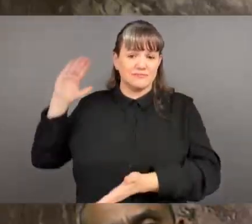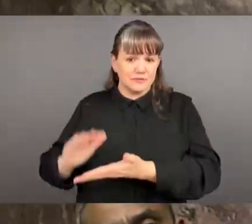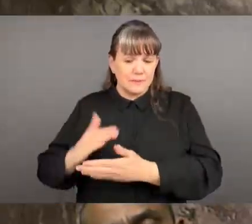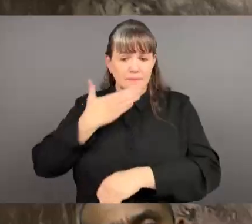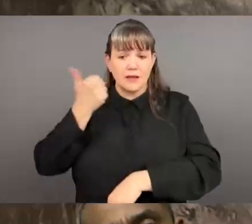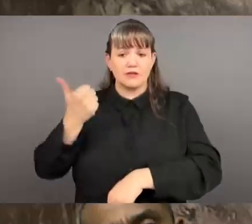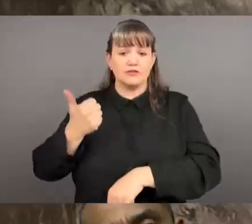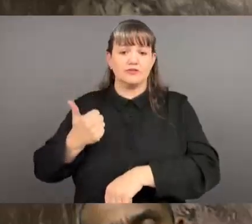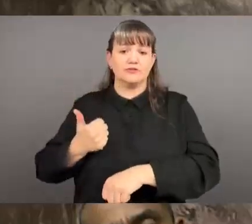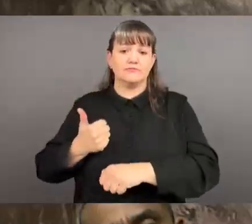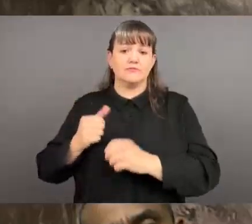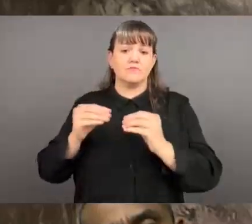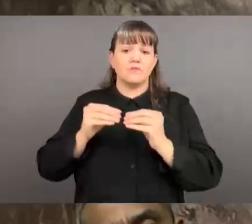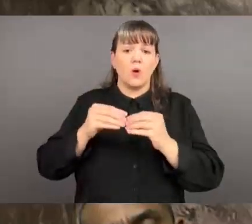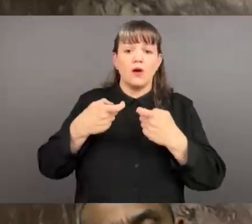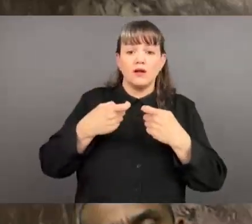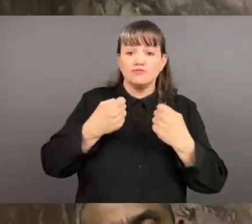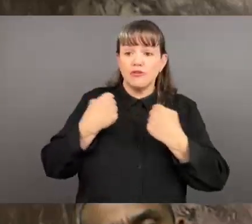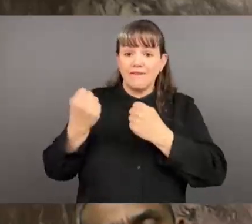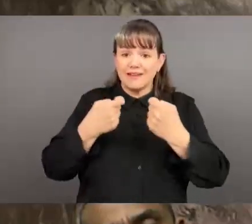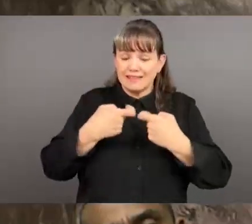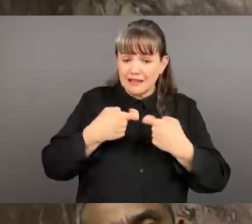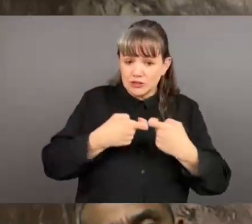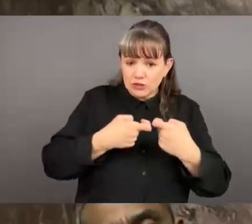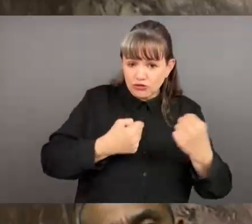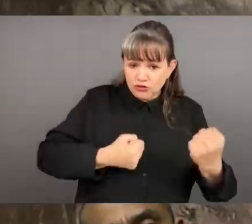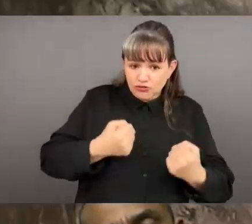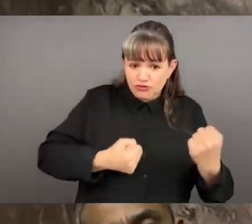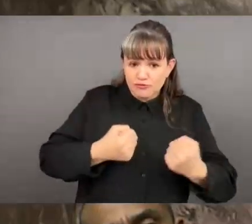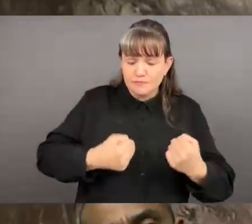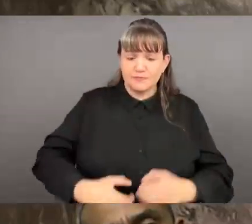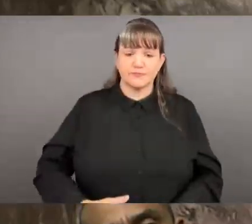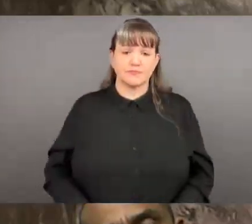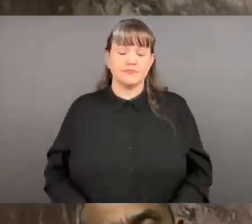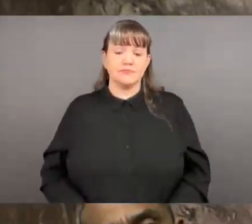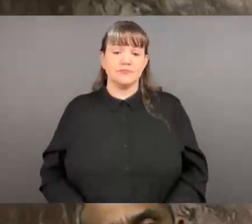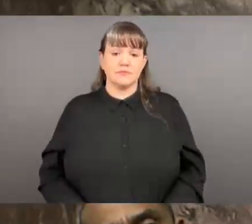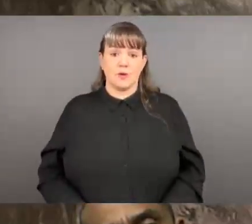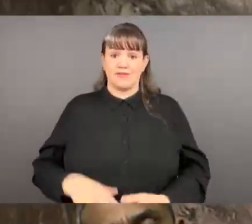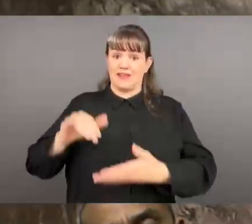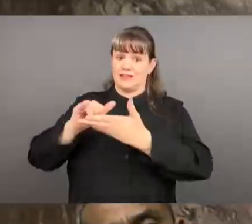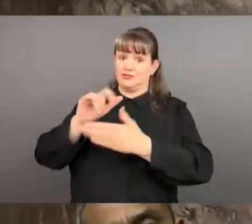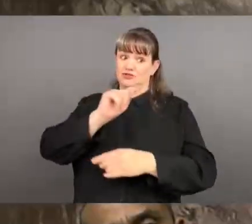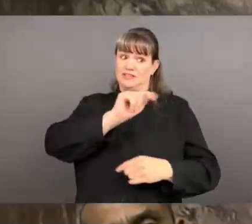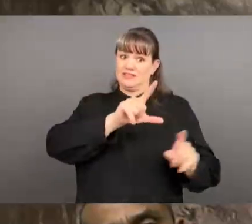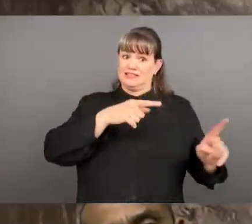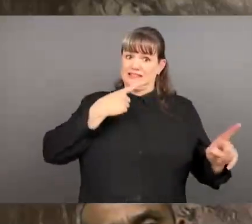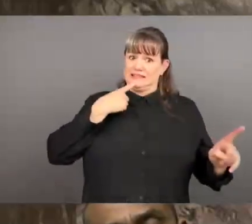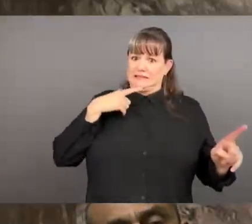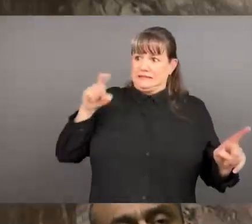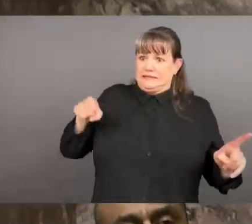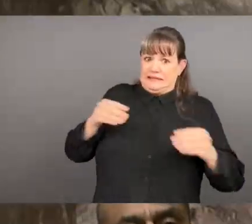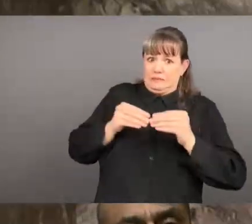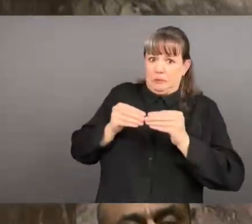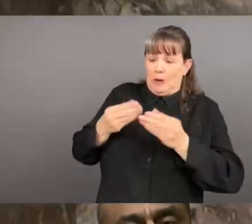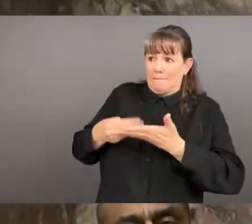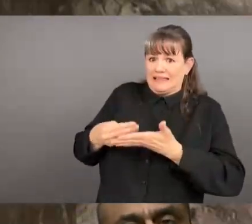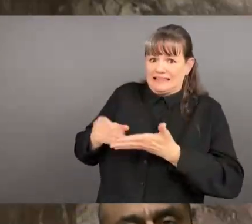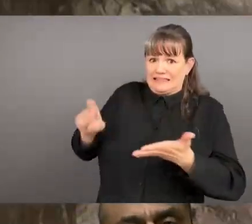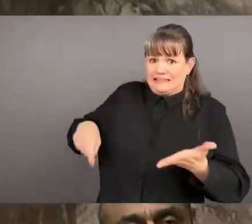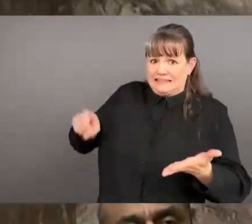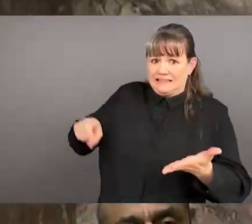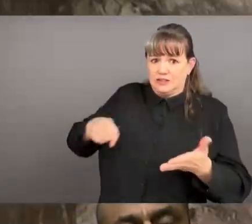we need to make up those shortfalls in order to maintain the transit system and expand the transit system, which we need in this province, Honourable